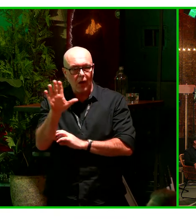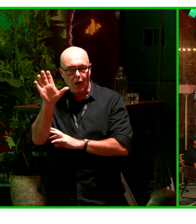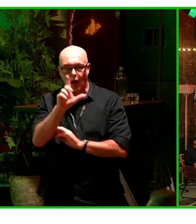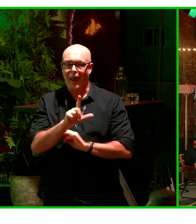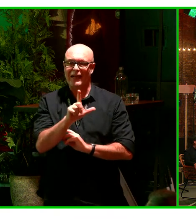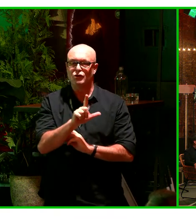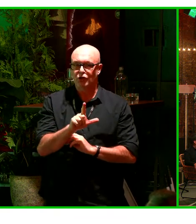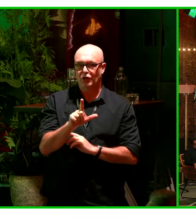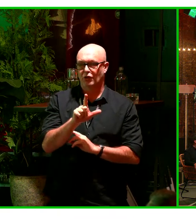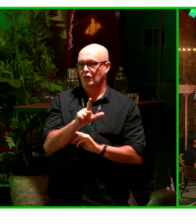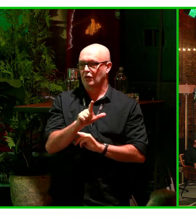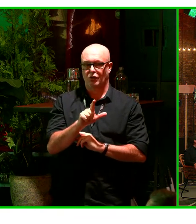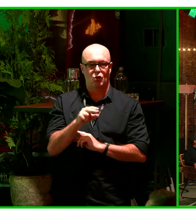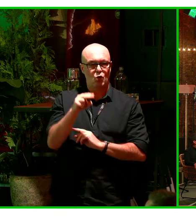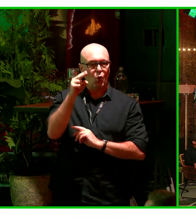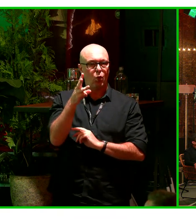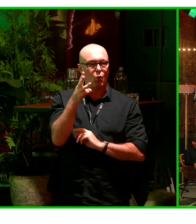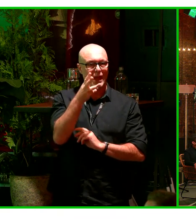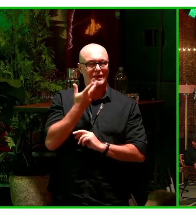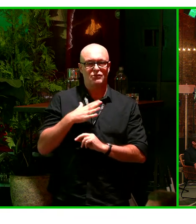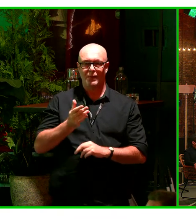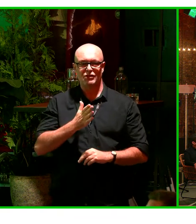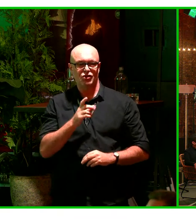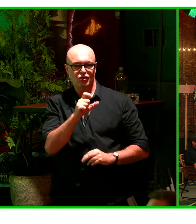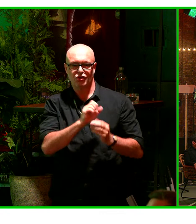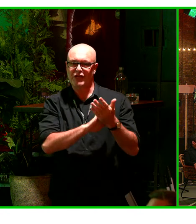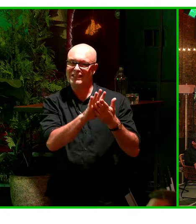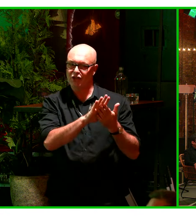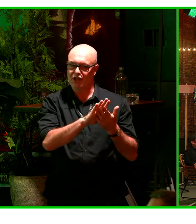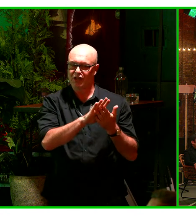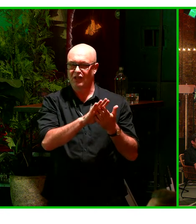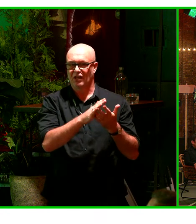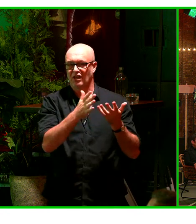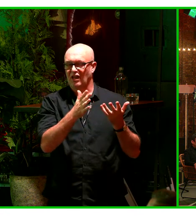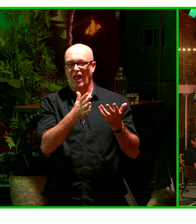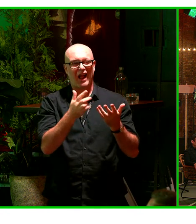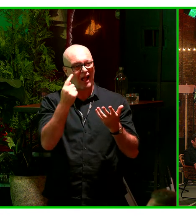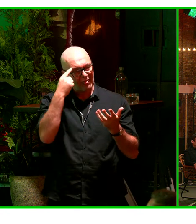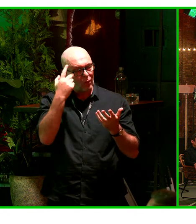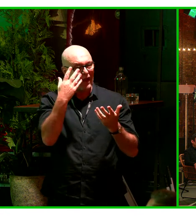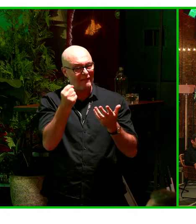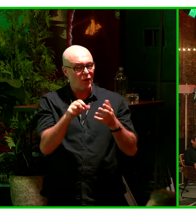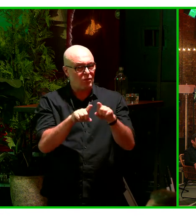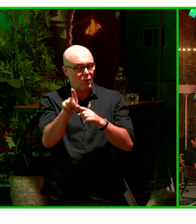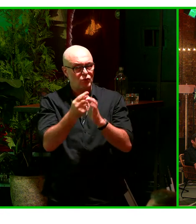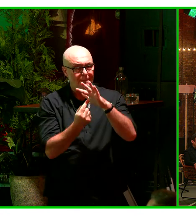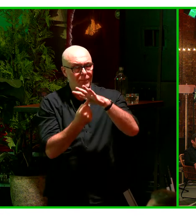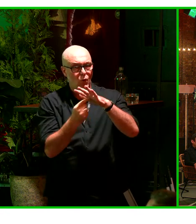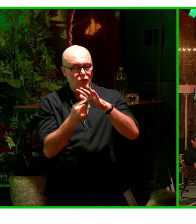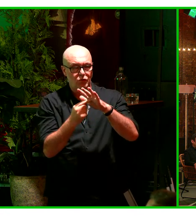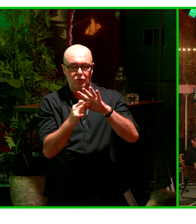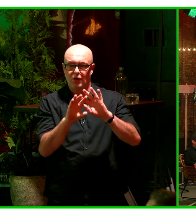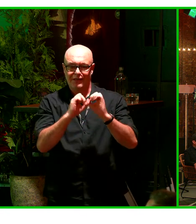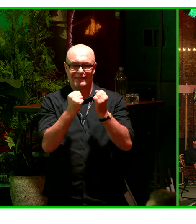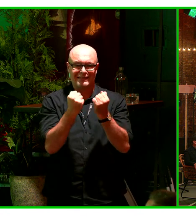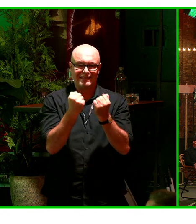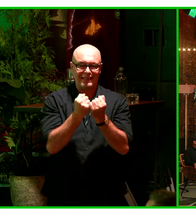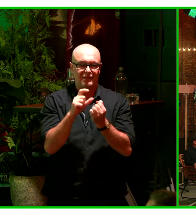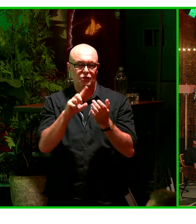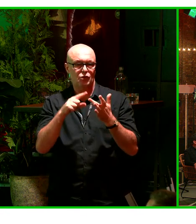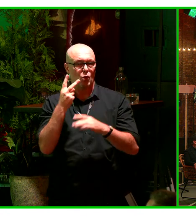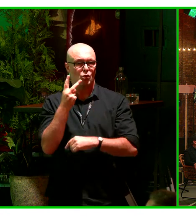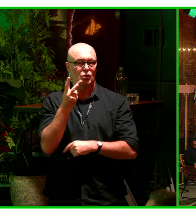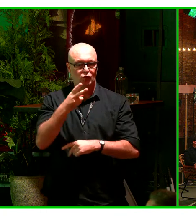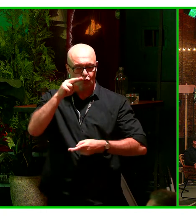working across the northwest with Cheshire. We've got probably the most important set of carbon